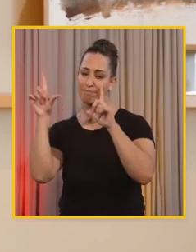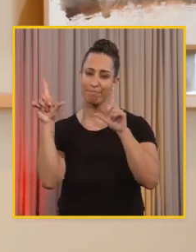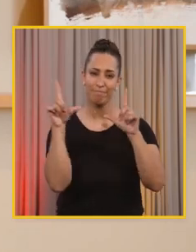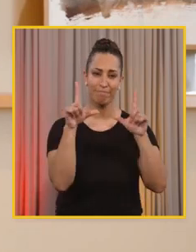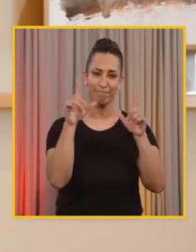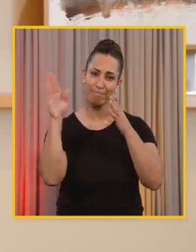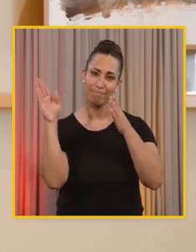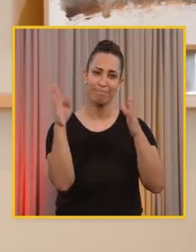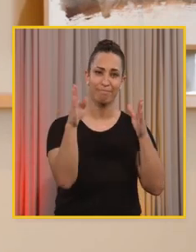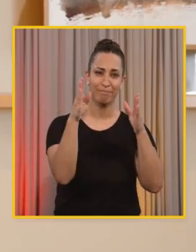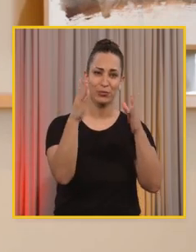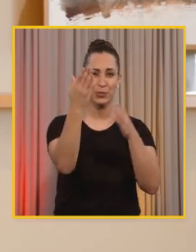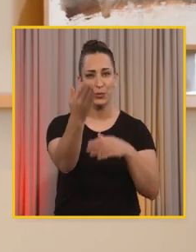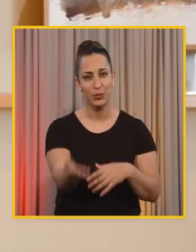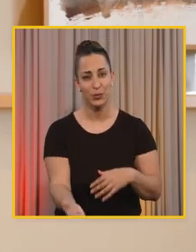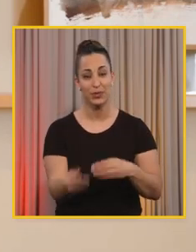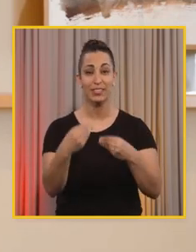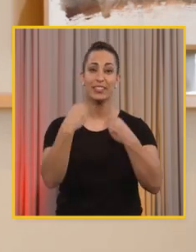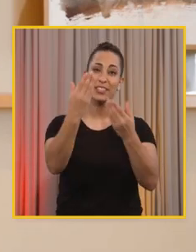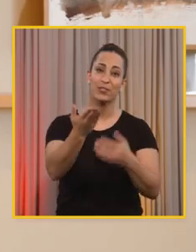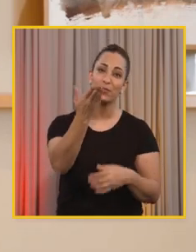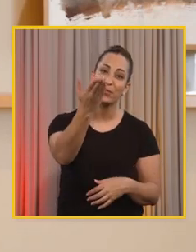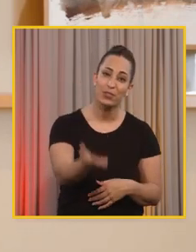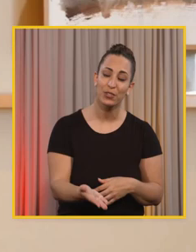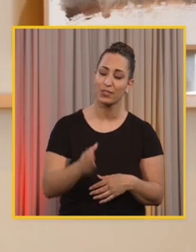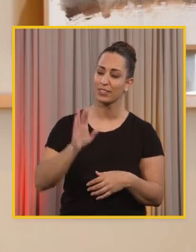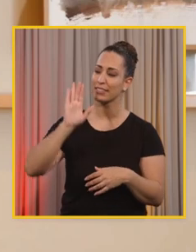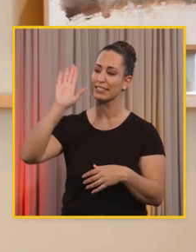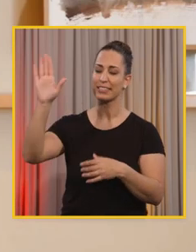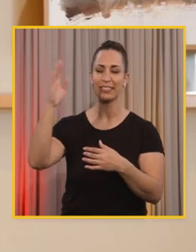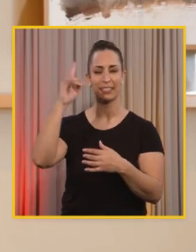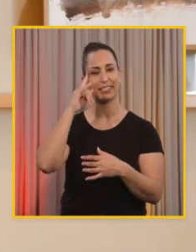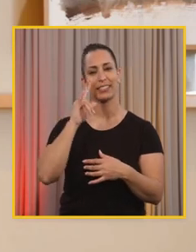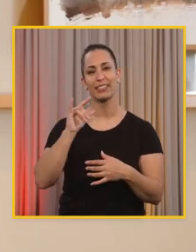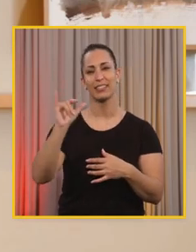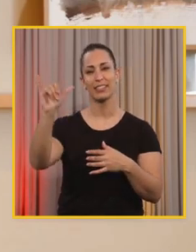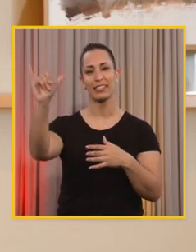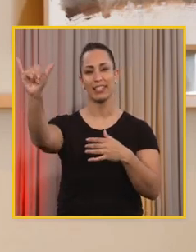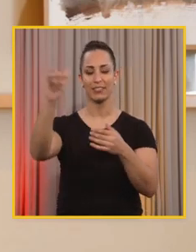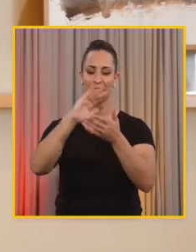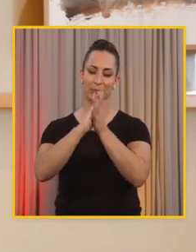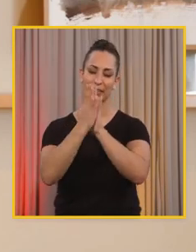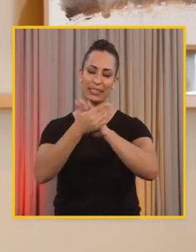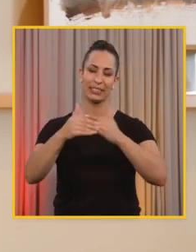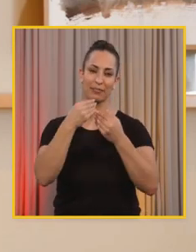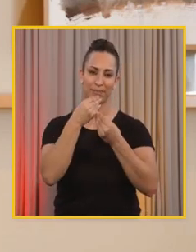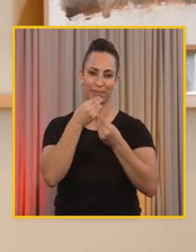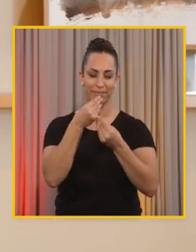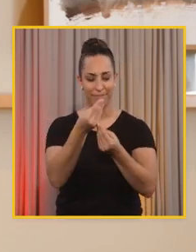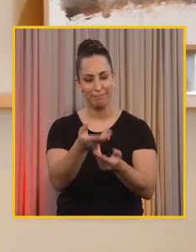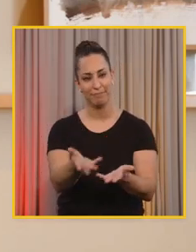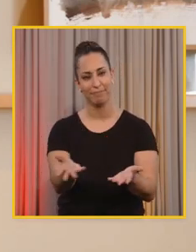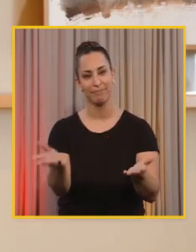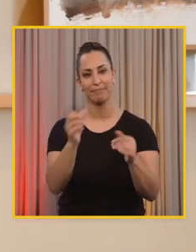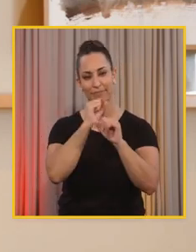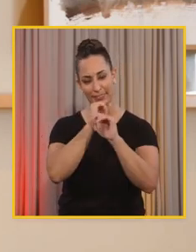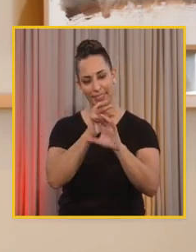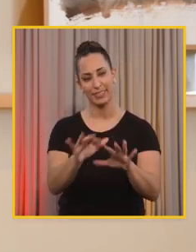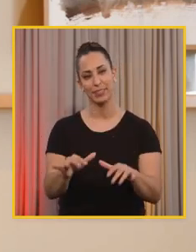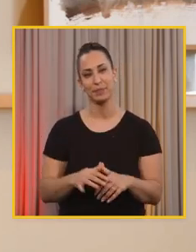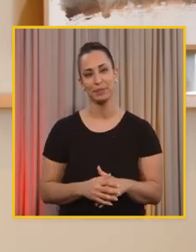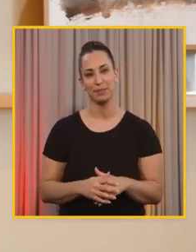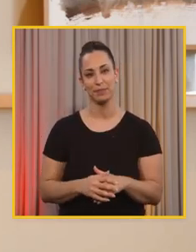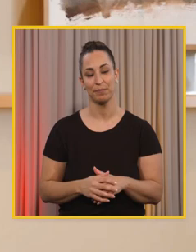face toward you and give you his everlasting peace.